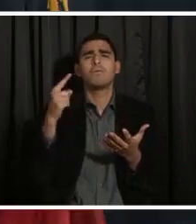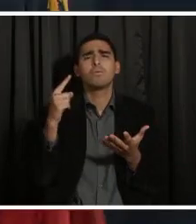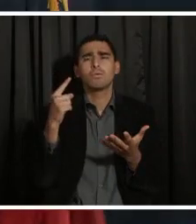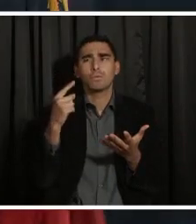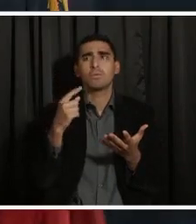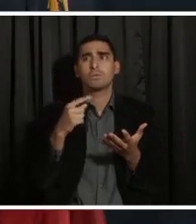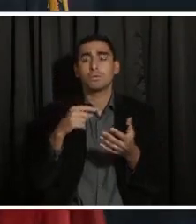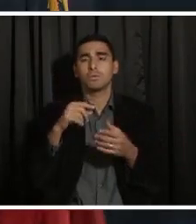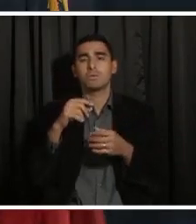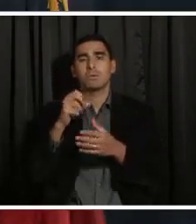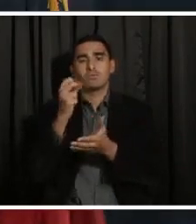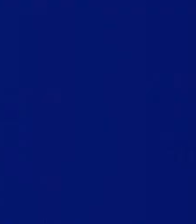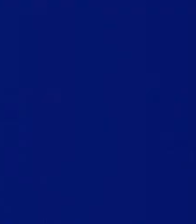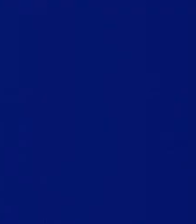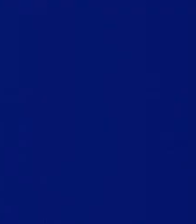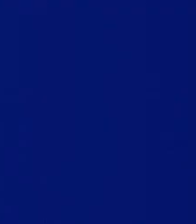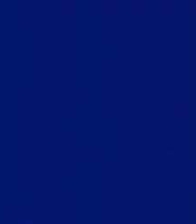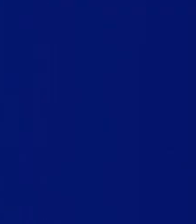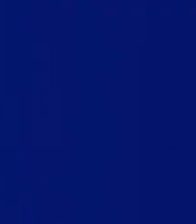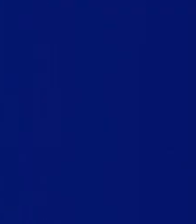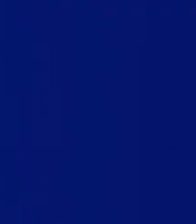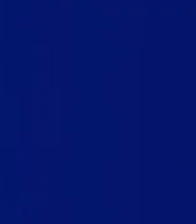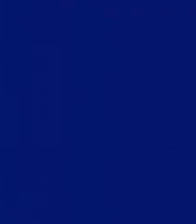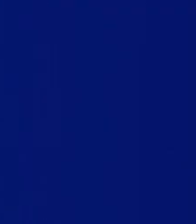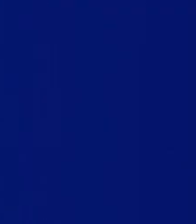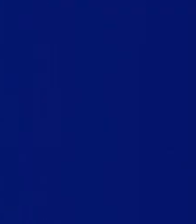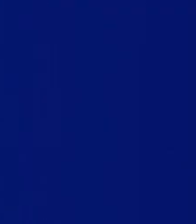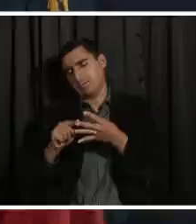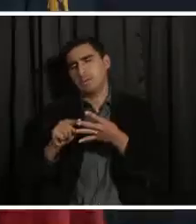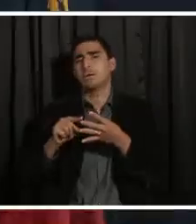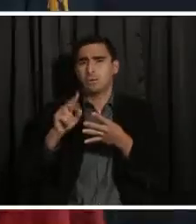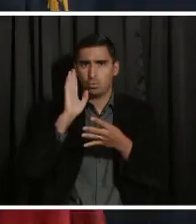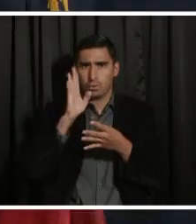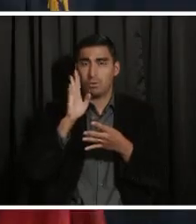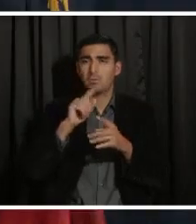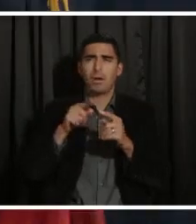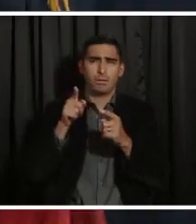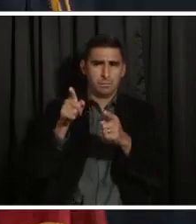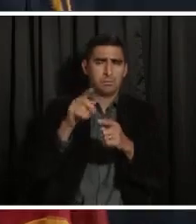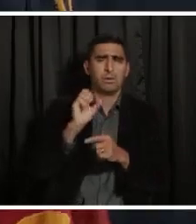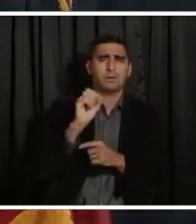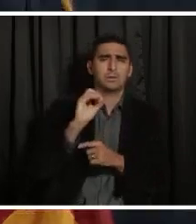in early November. I'll turn it over to Scott Bookman to talk about those plans a little bit more.